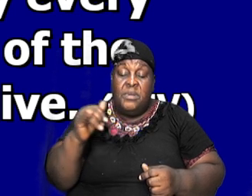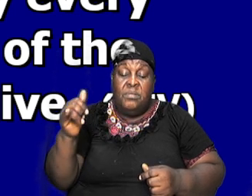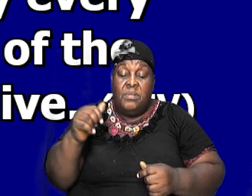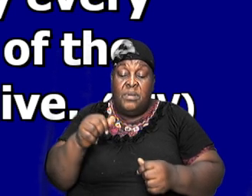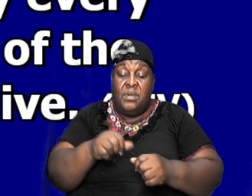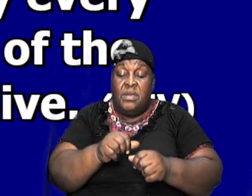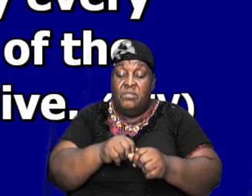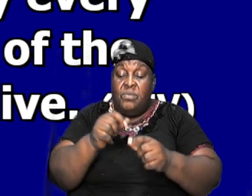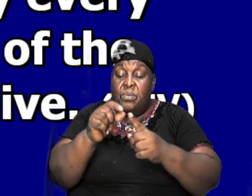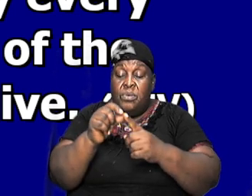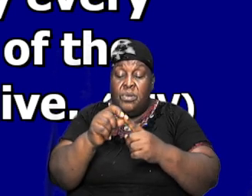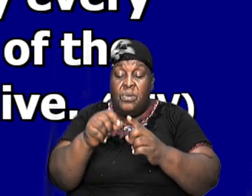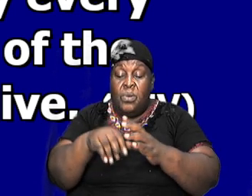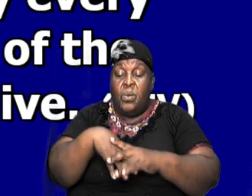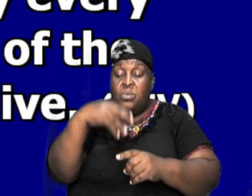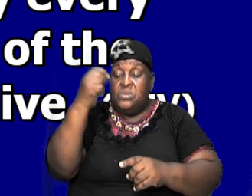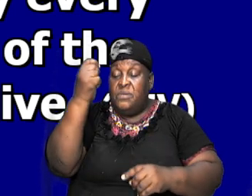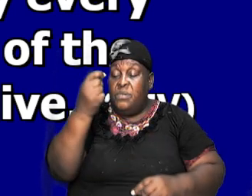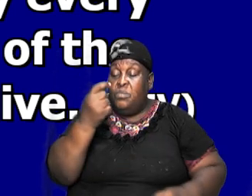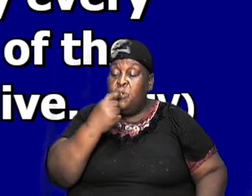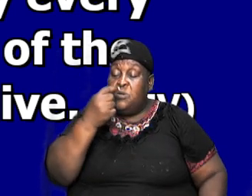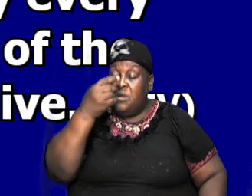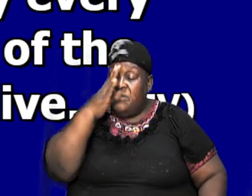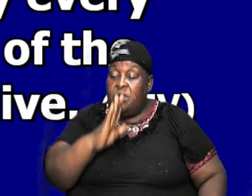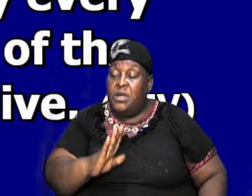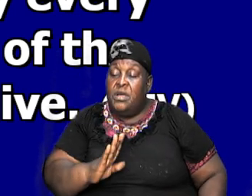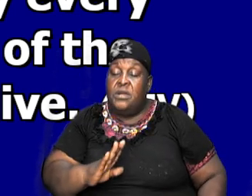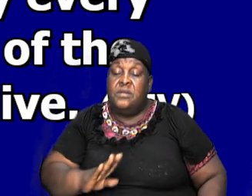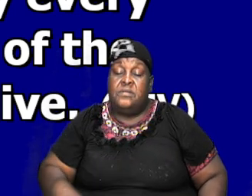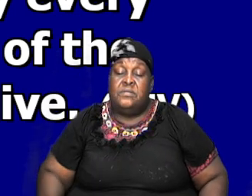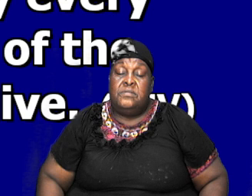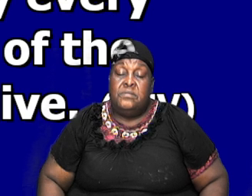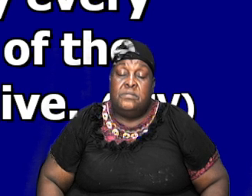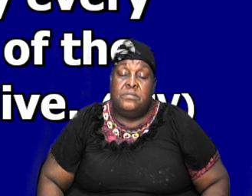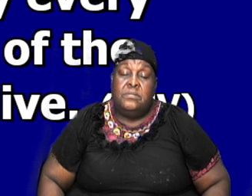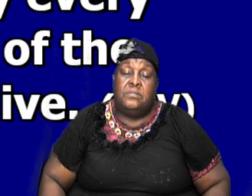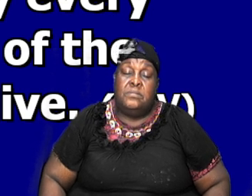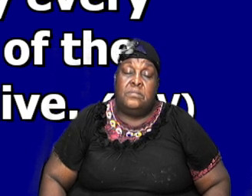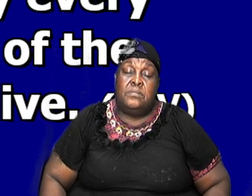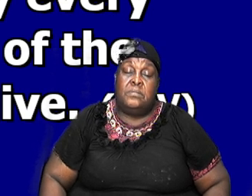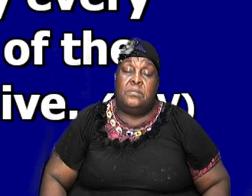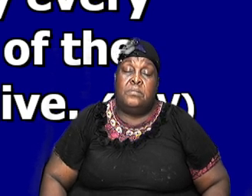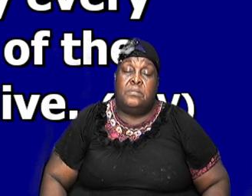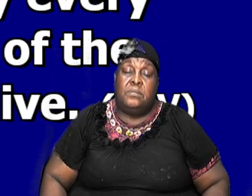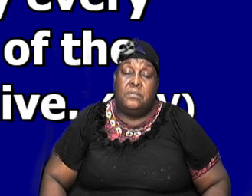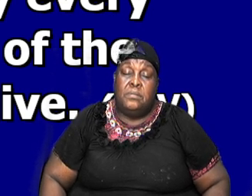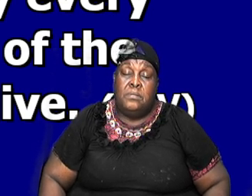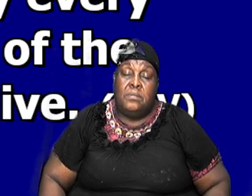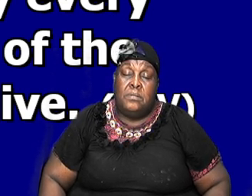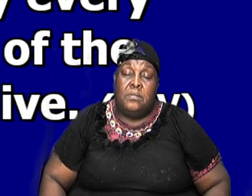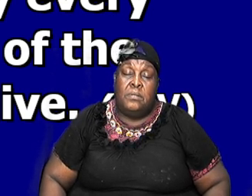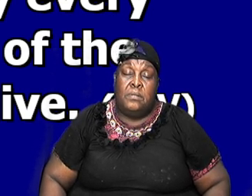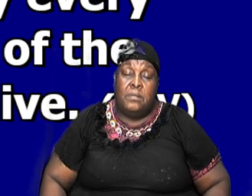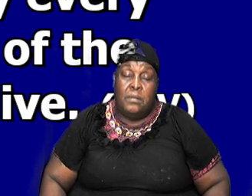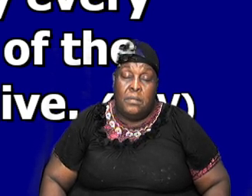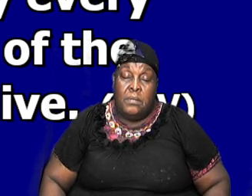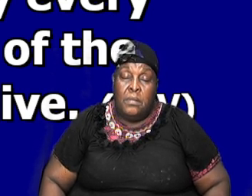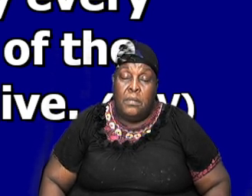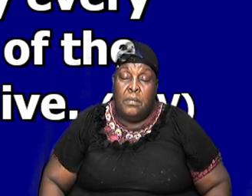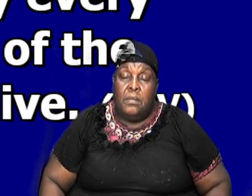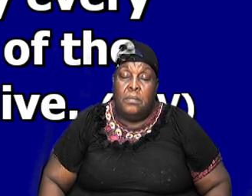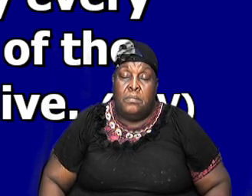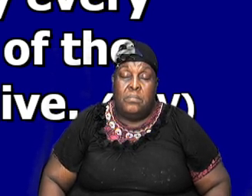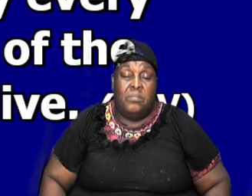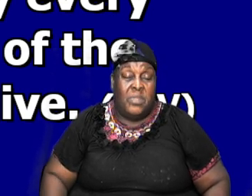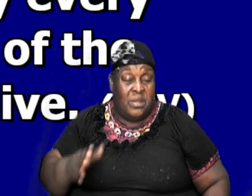word that proceeded out of the mouth of God. So evidently, you know, and I